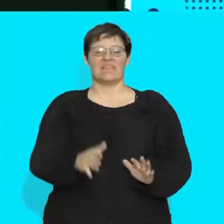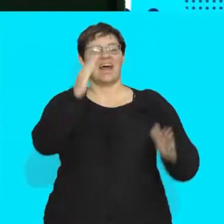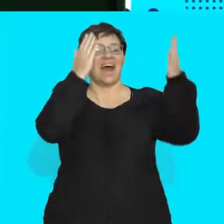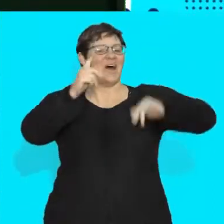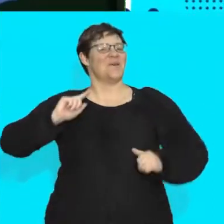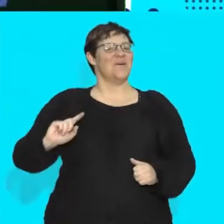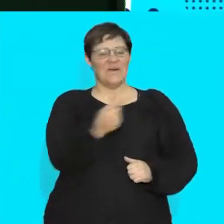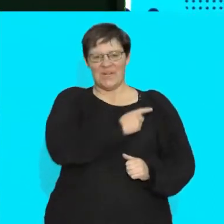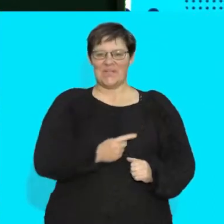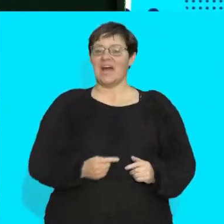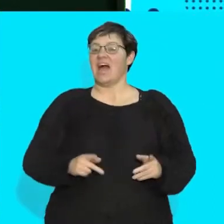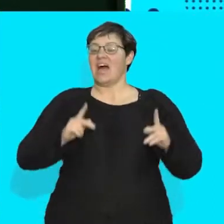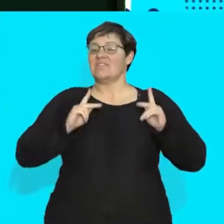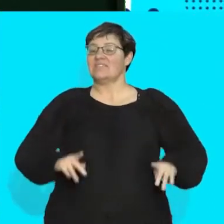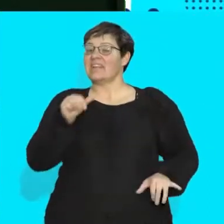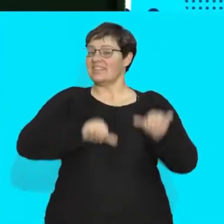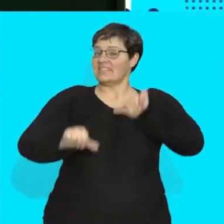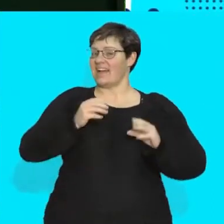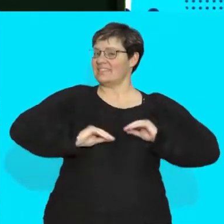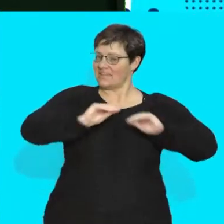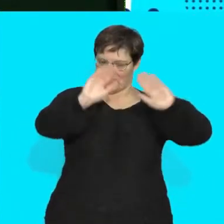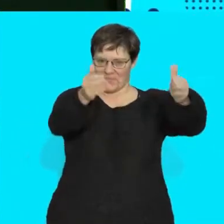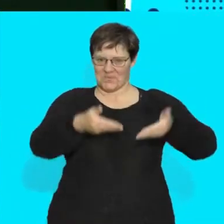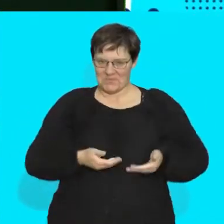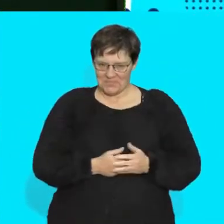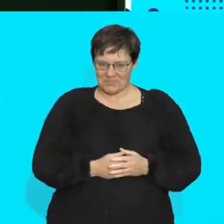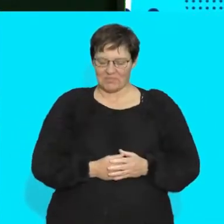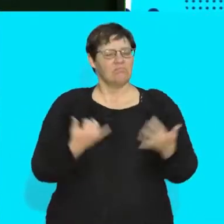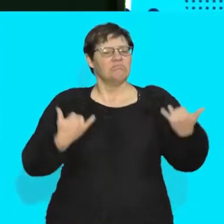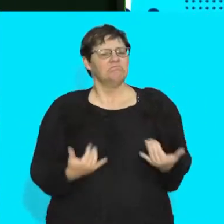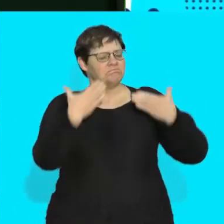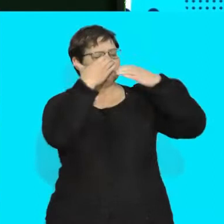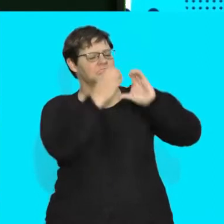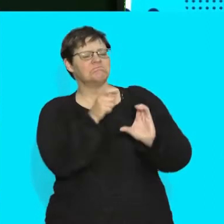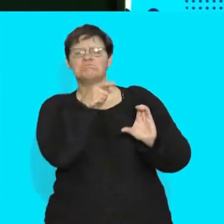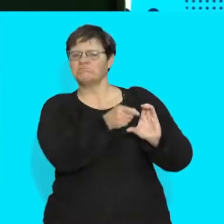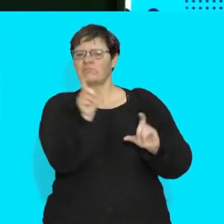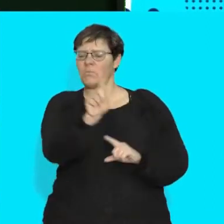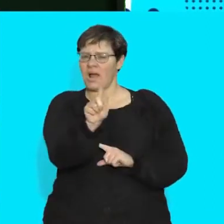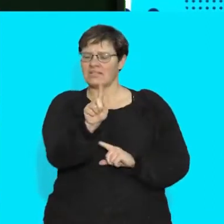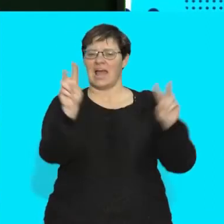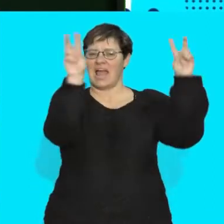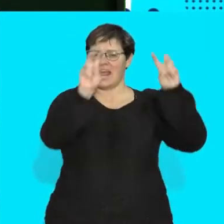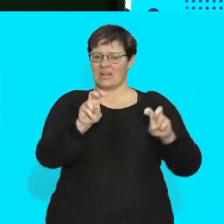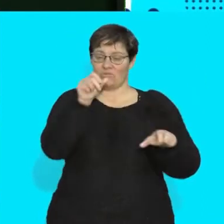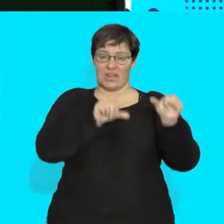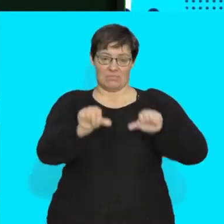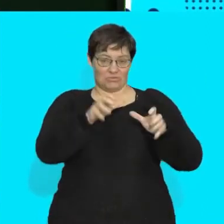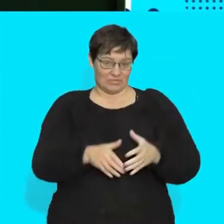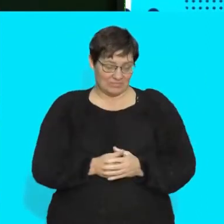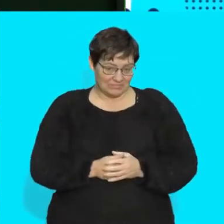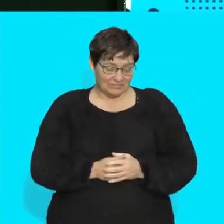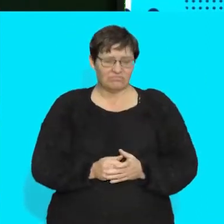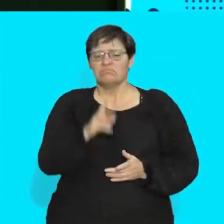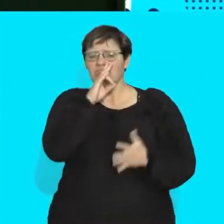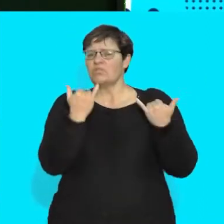Hello everyone, welcome to another physical sciences lesson, and we're continuing looking at electrochemistry. And today